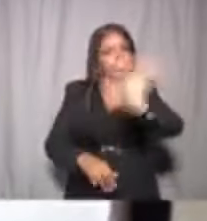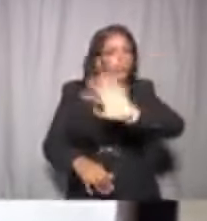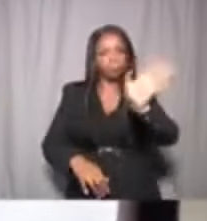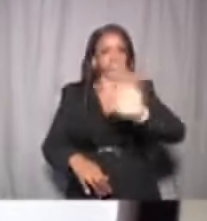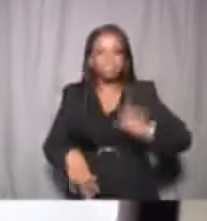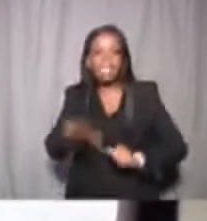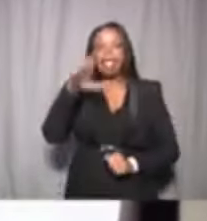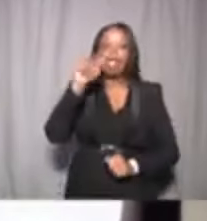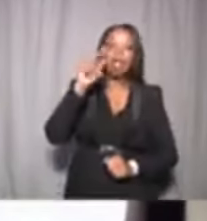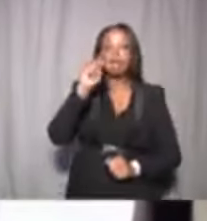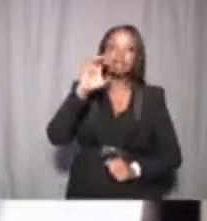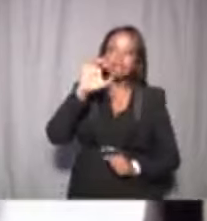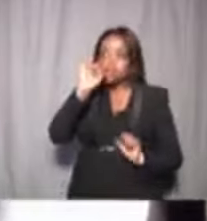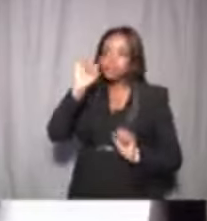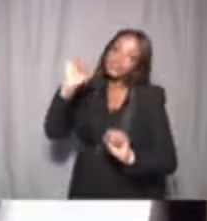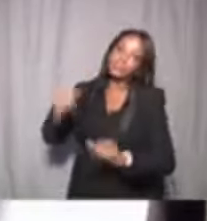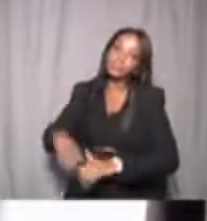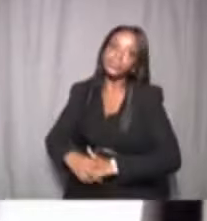public.